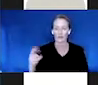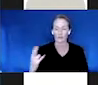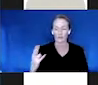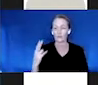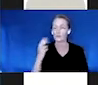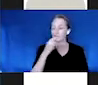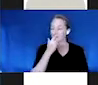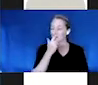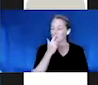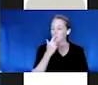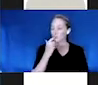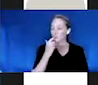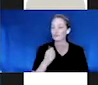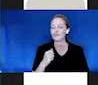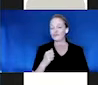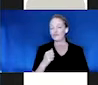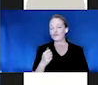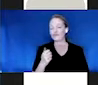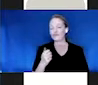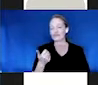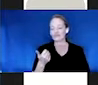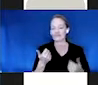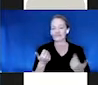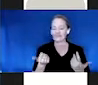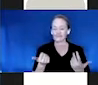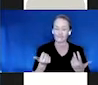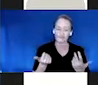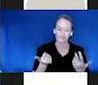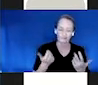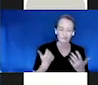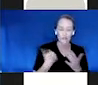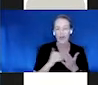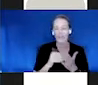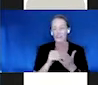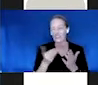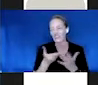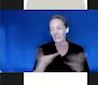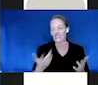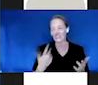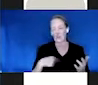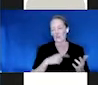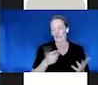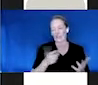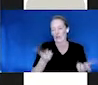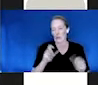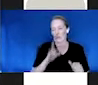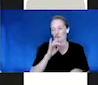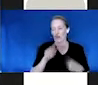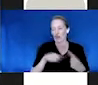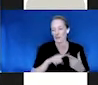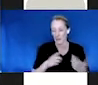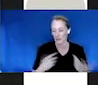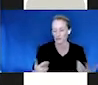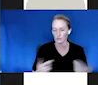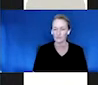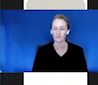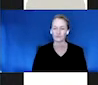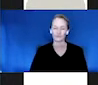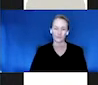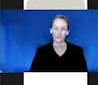often elephants in the room. So these are the social determinants that I talked about before, and I want to address two more.